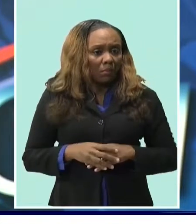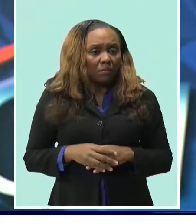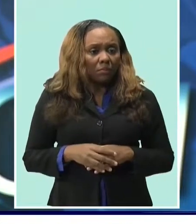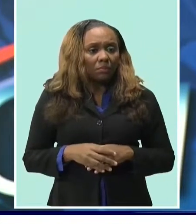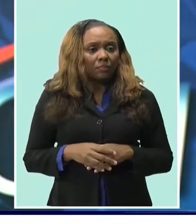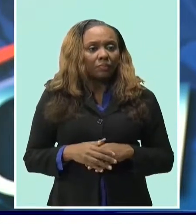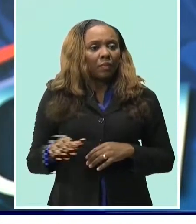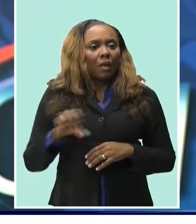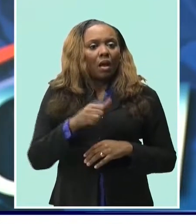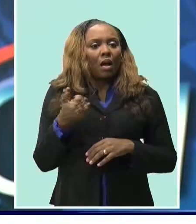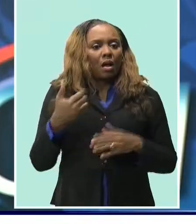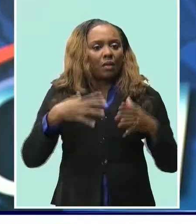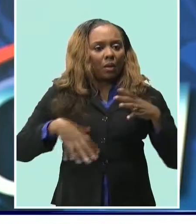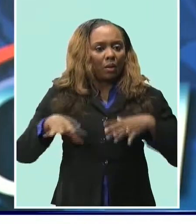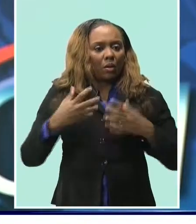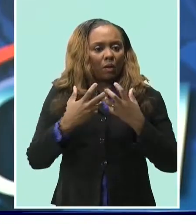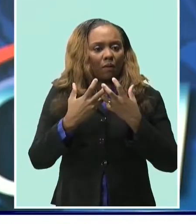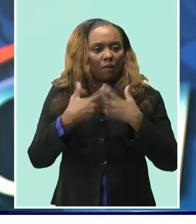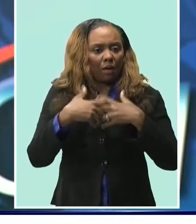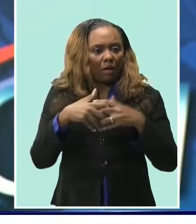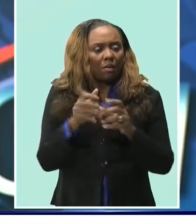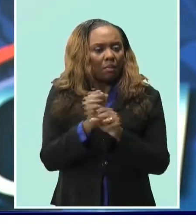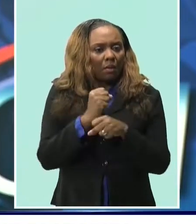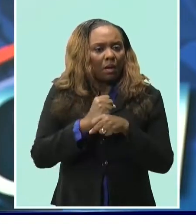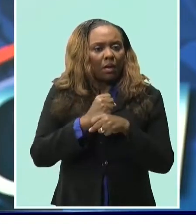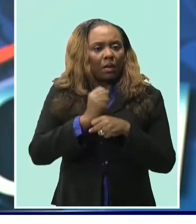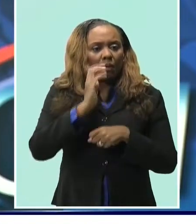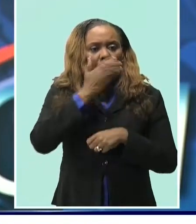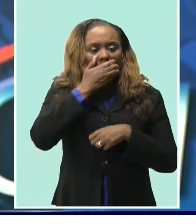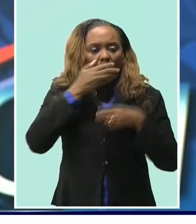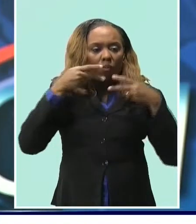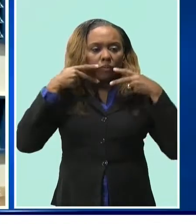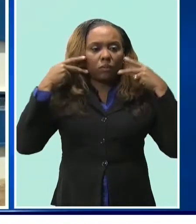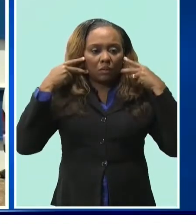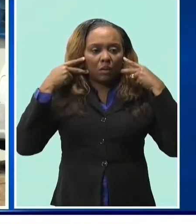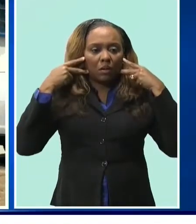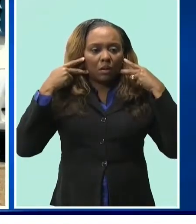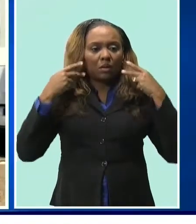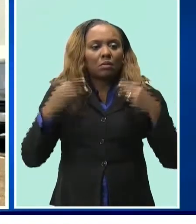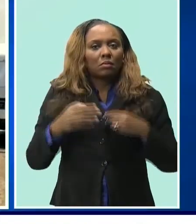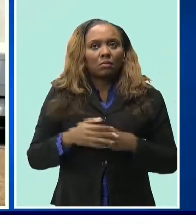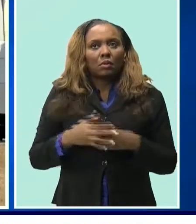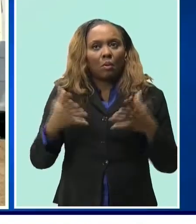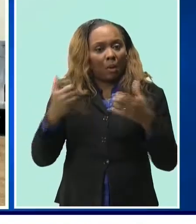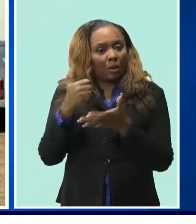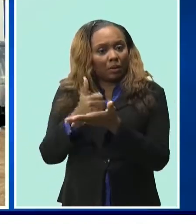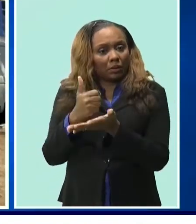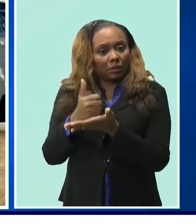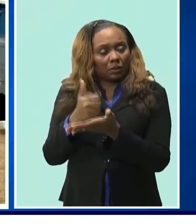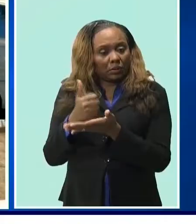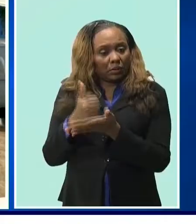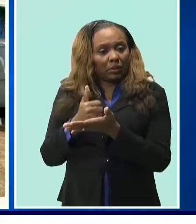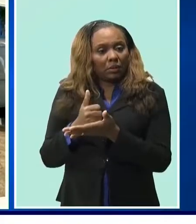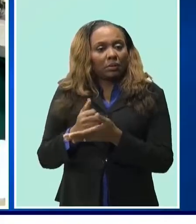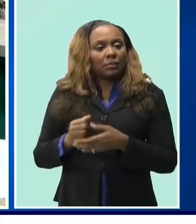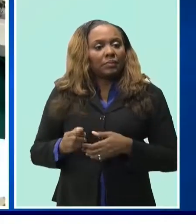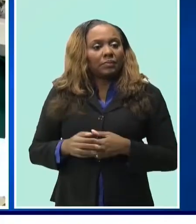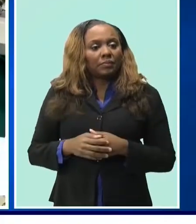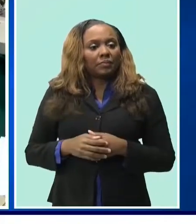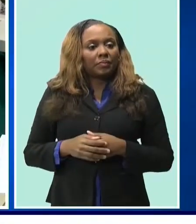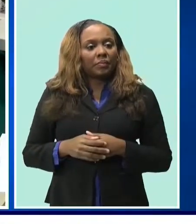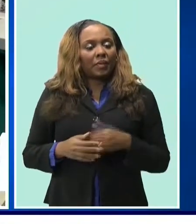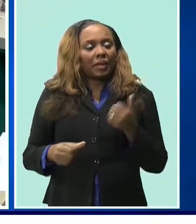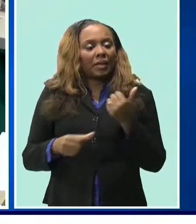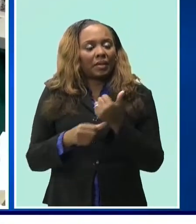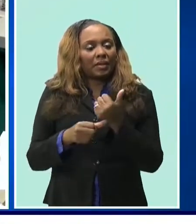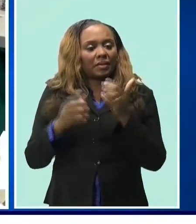face masks for frontline personnel, Yankee Garments has directed its attention to catering to the general public. Assistant